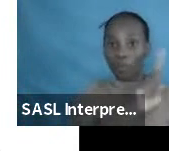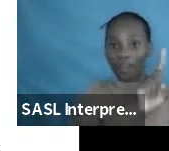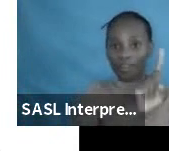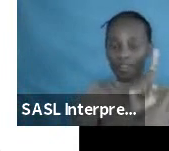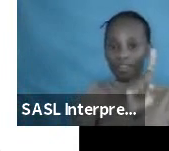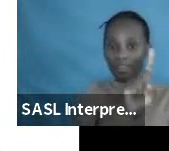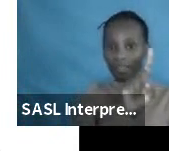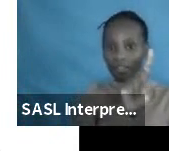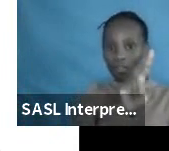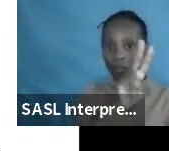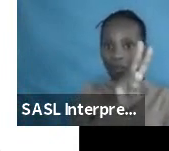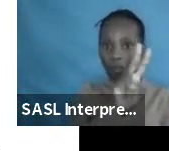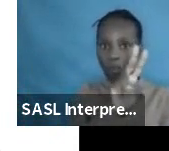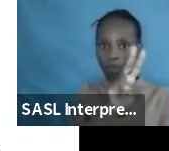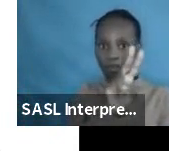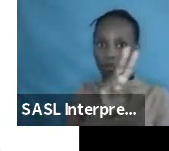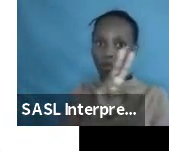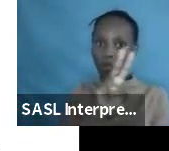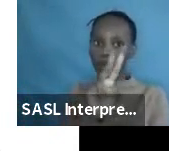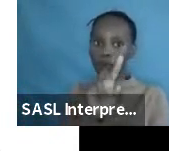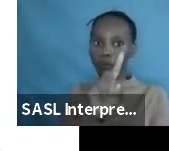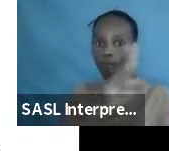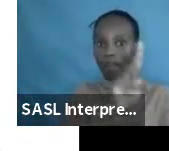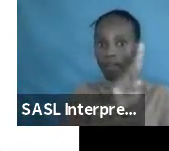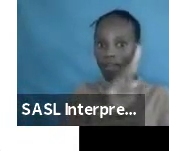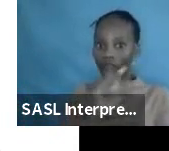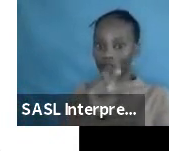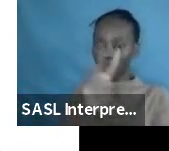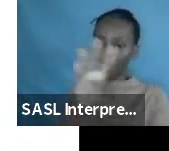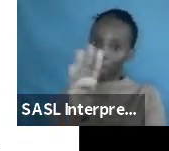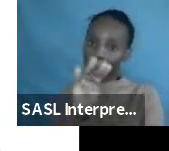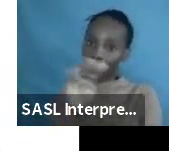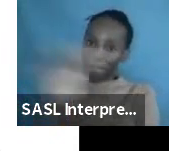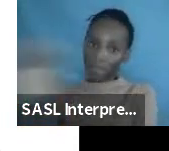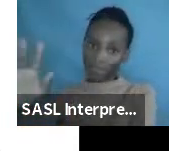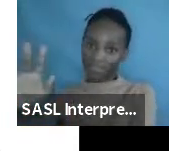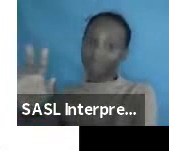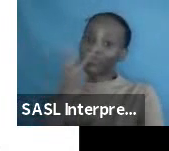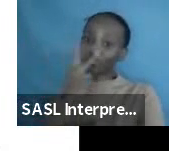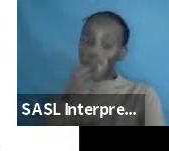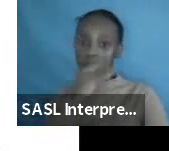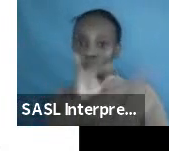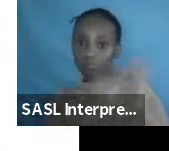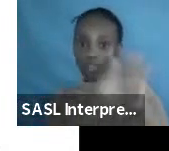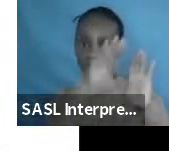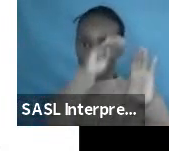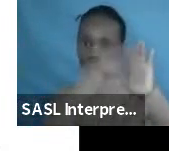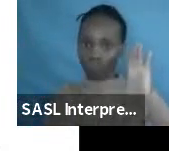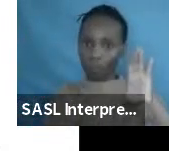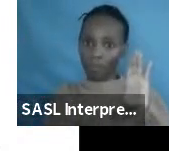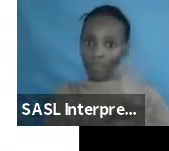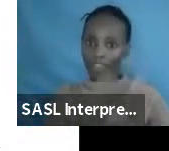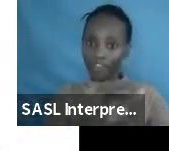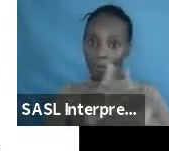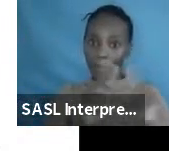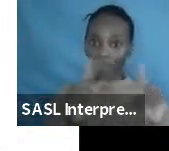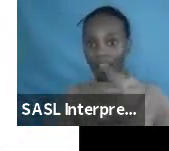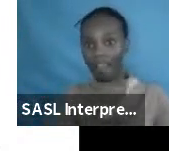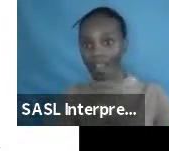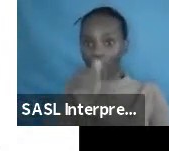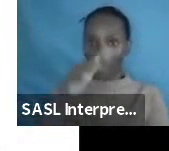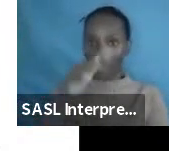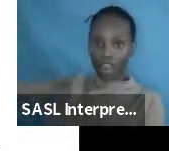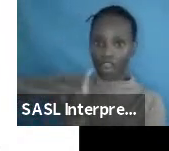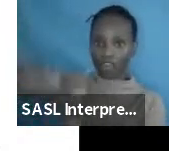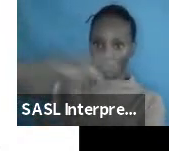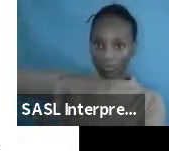This may seem to be a drop in an ocean. However, if you look at the other industries that the same teams with